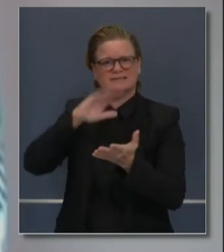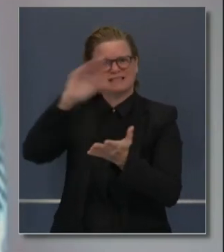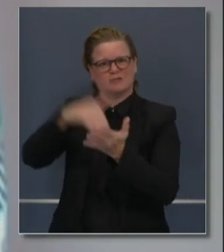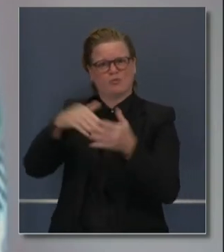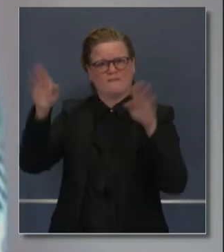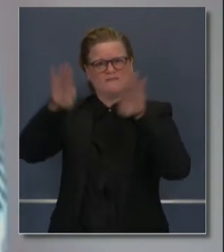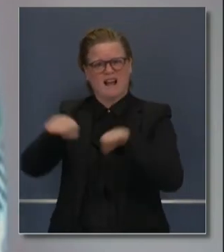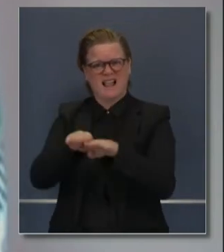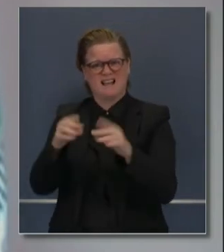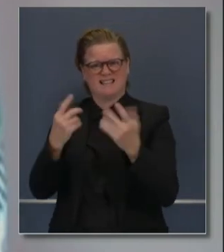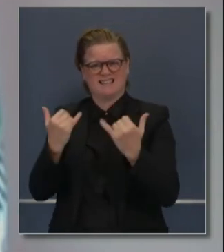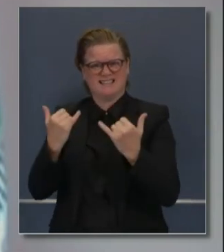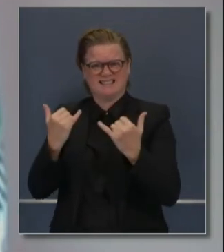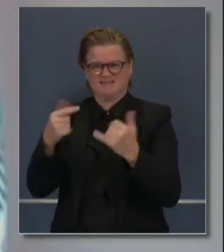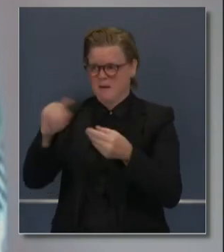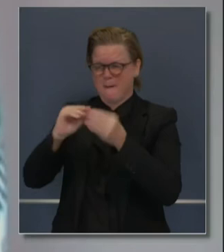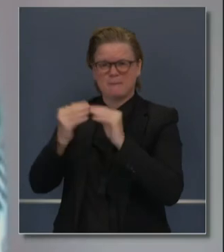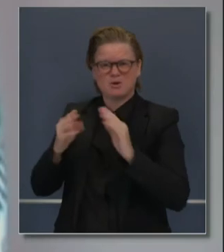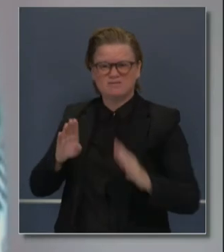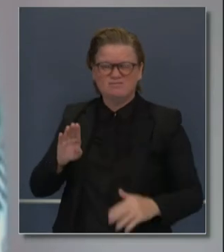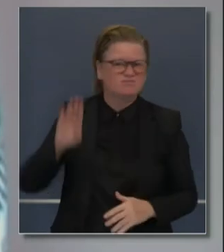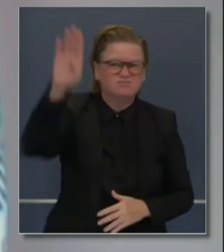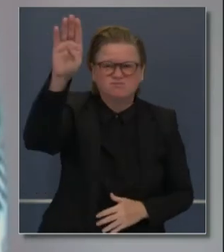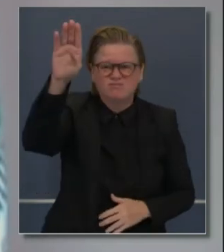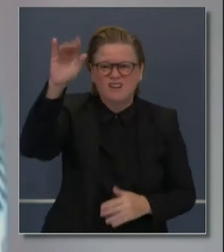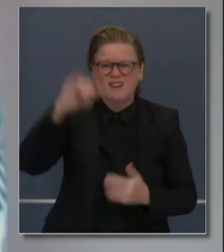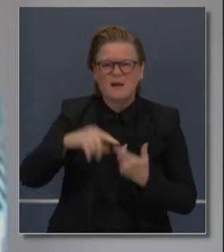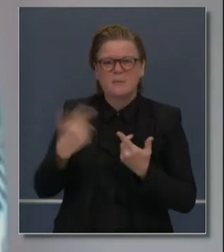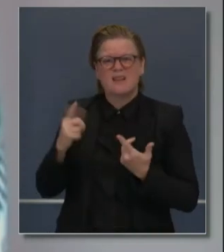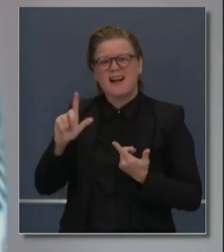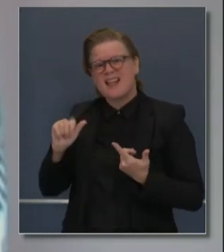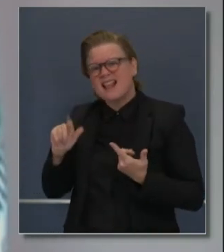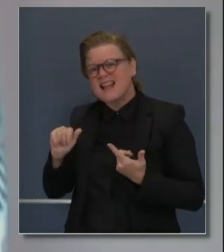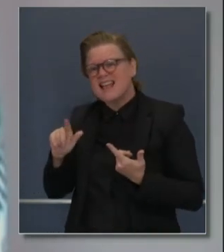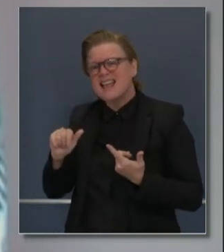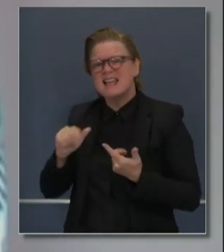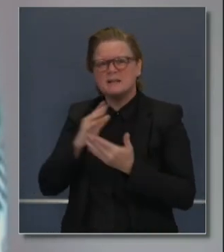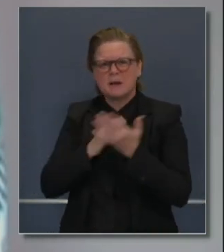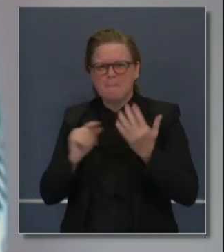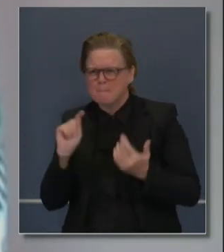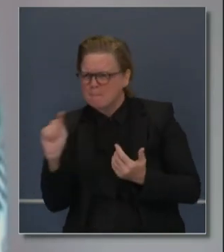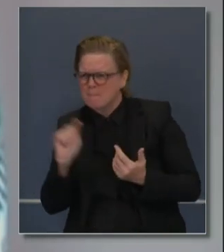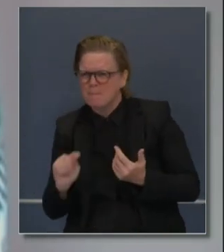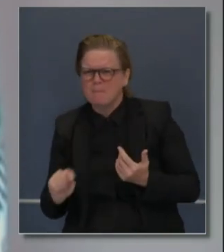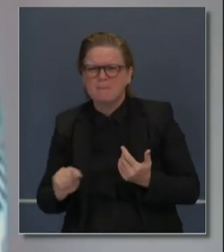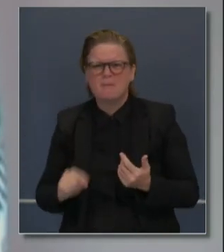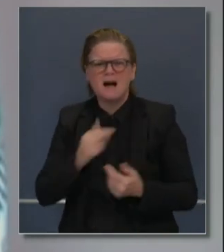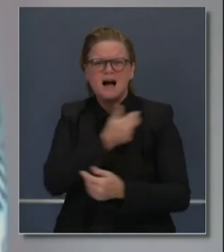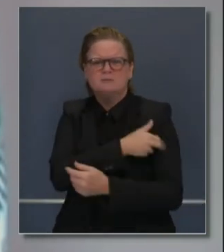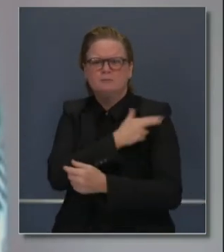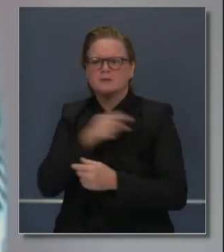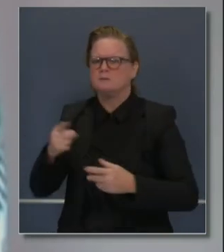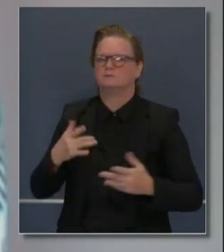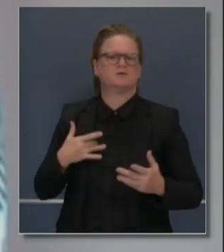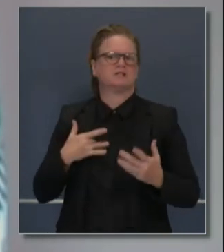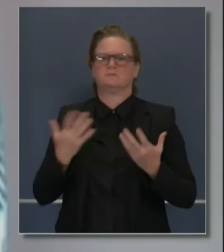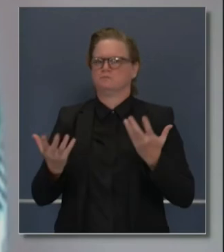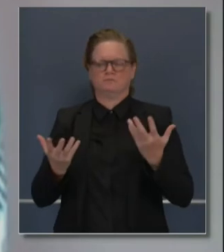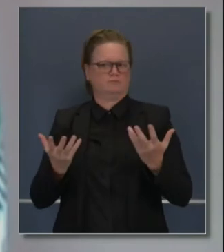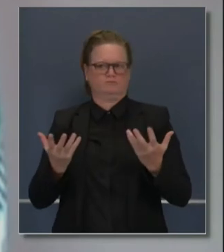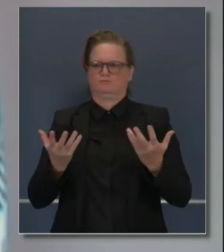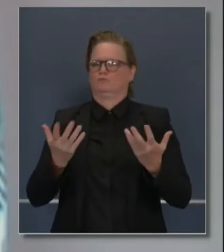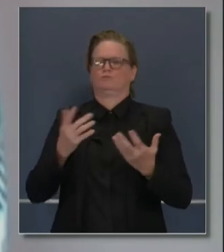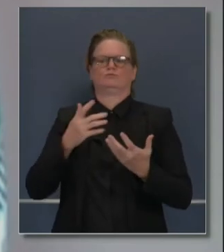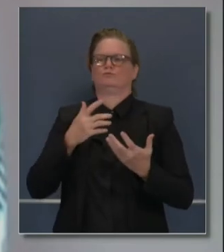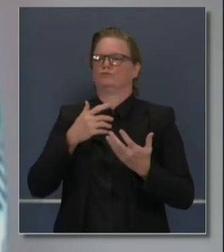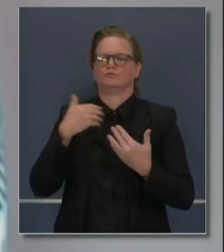in Sacramento already, certain hospitals, certain systems are making the decision to reduce those in part